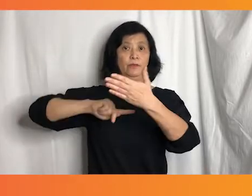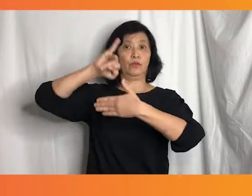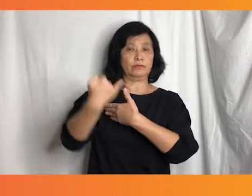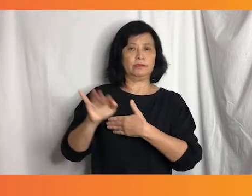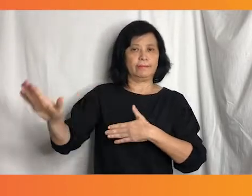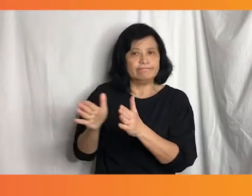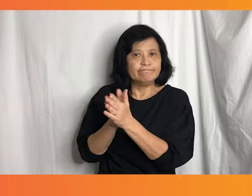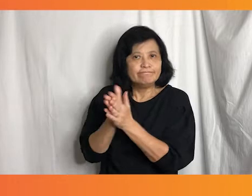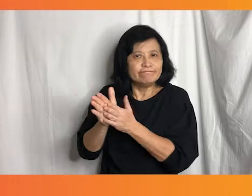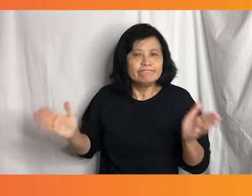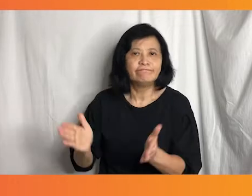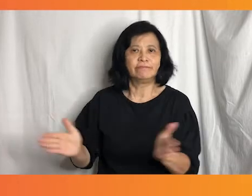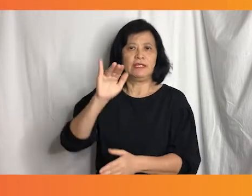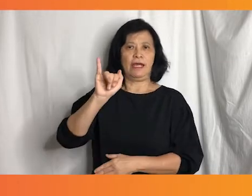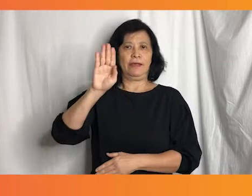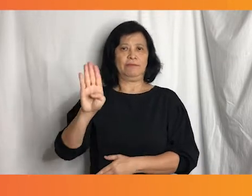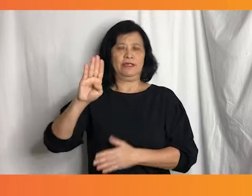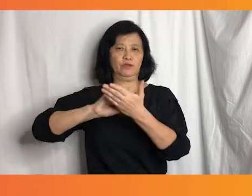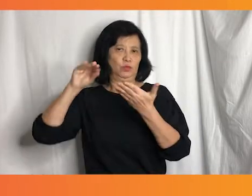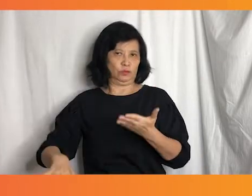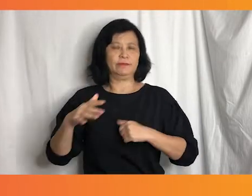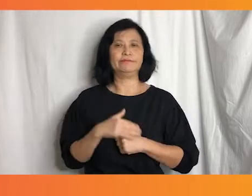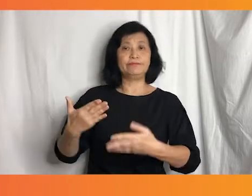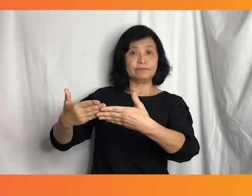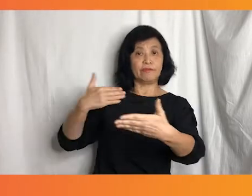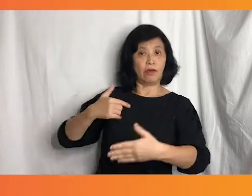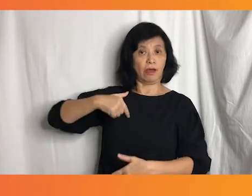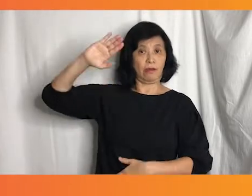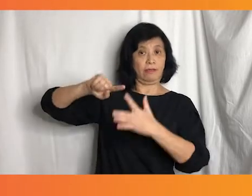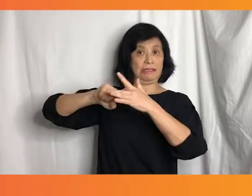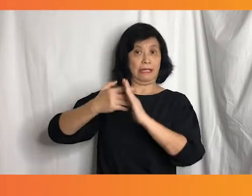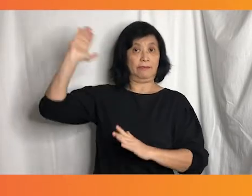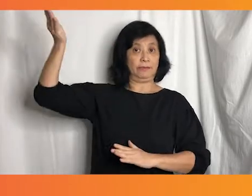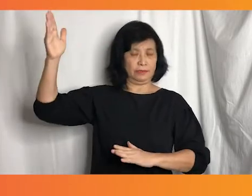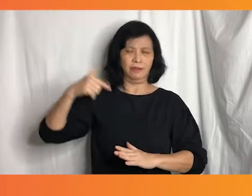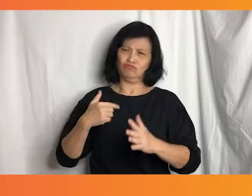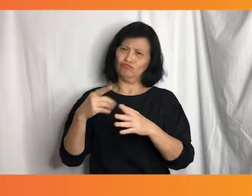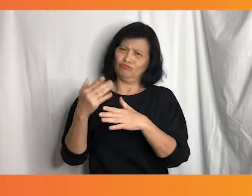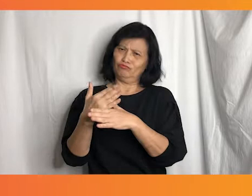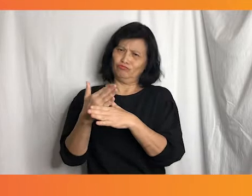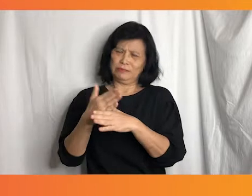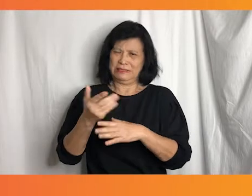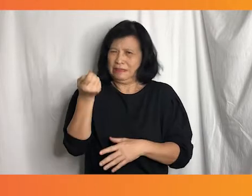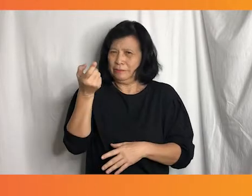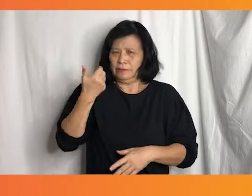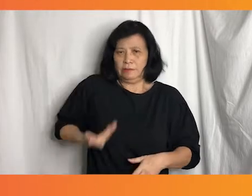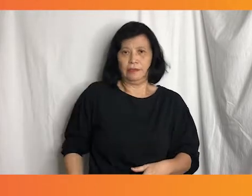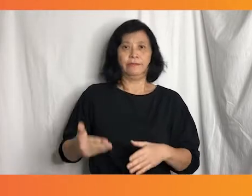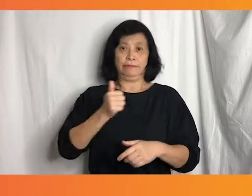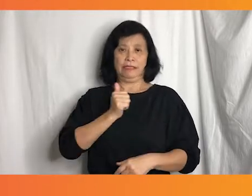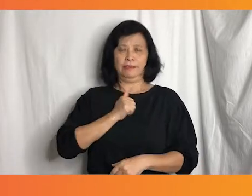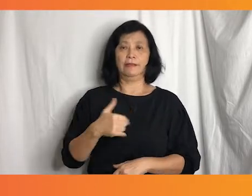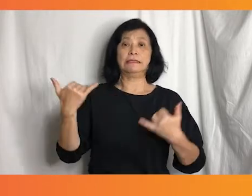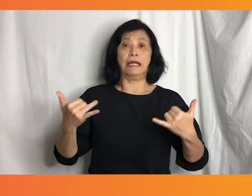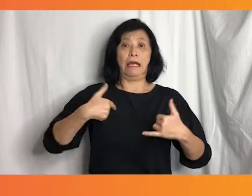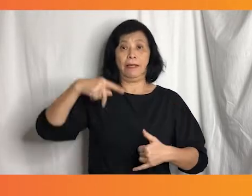initiated by a team of IB students. Before I start my presentation, let me share with you a bit about myself. I am currently a